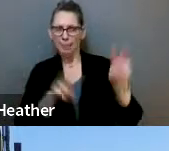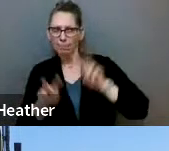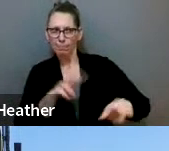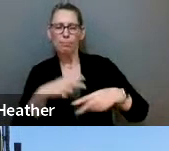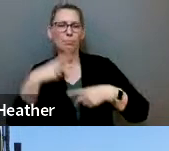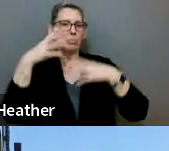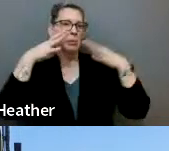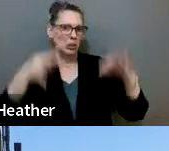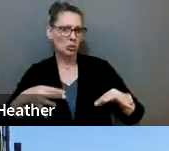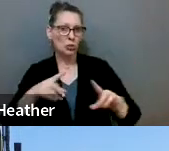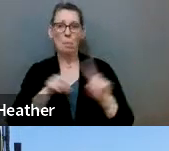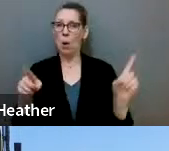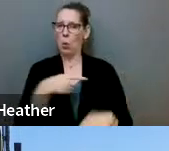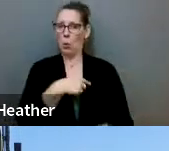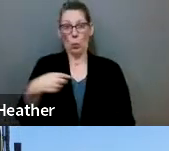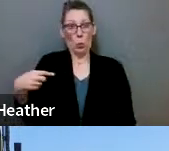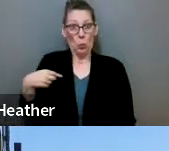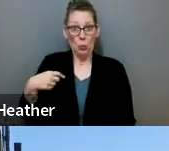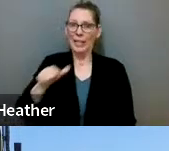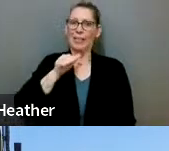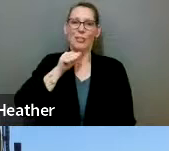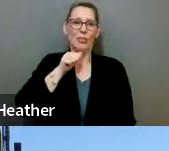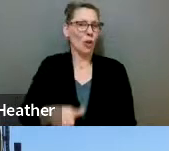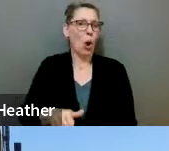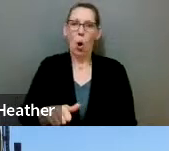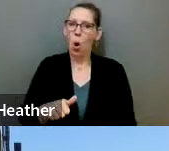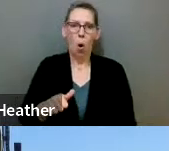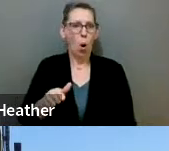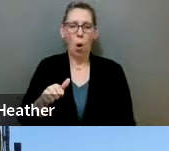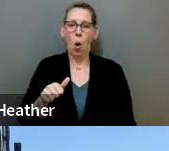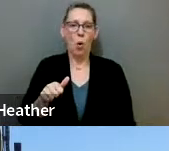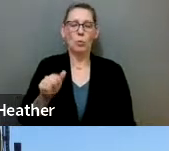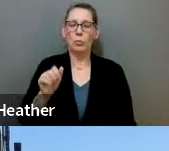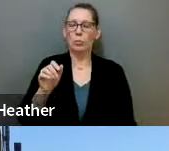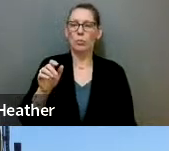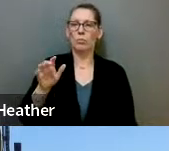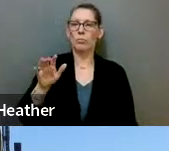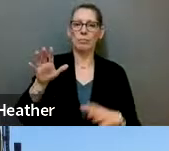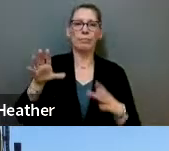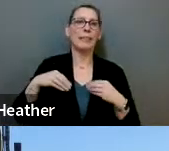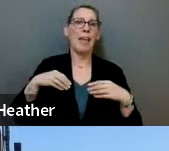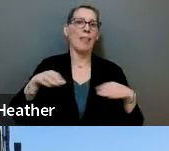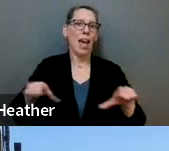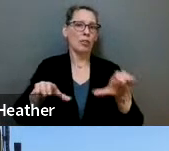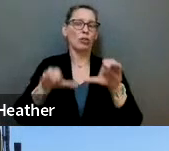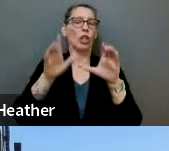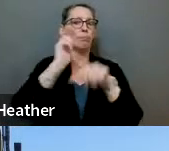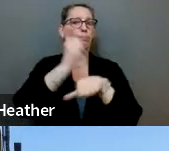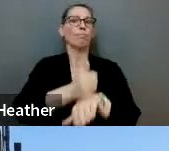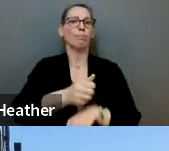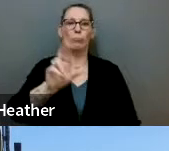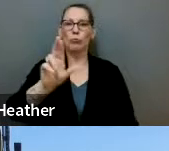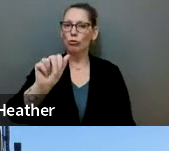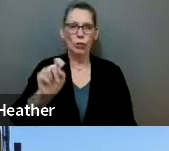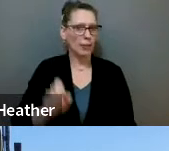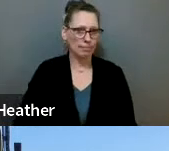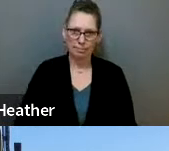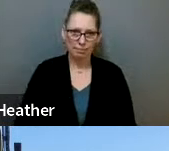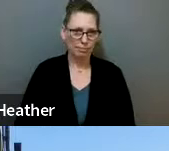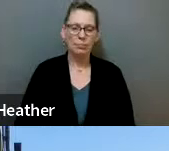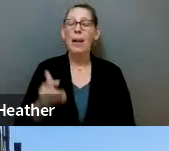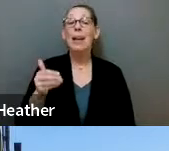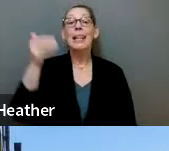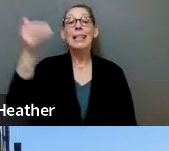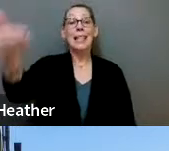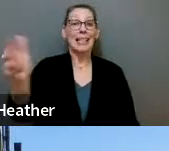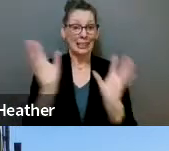But we don't take the action, that we, the DOTs, don't take the action to set those rates. So in our next meeting, we